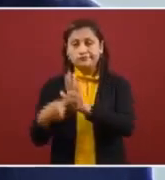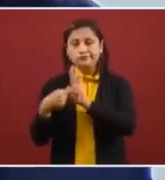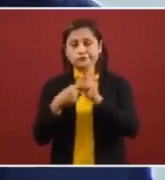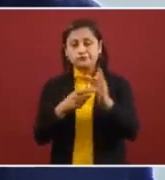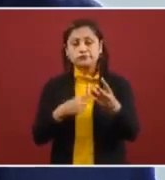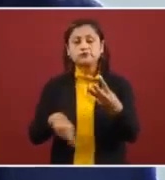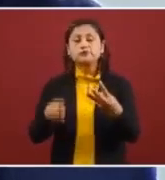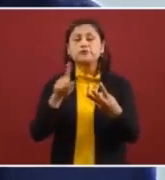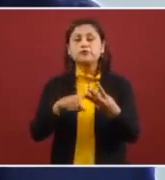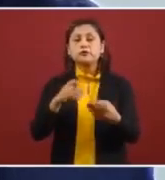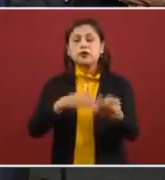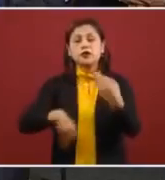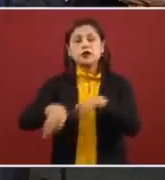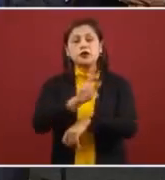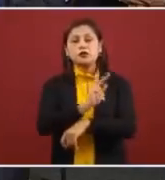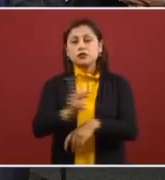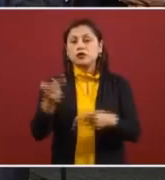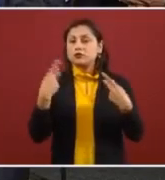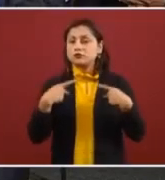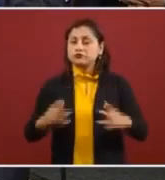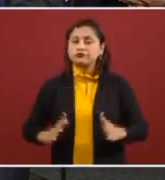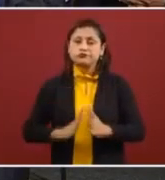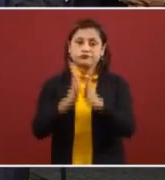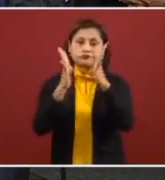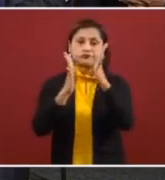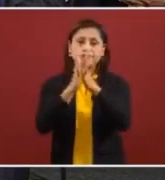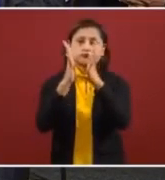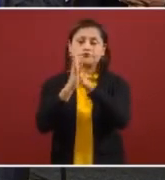medications will guarantee transparency,